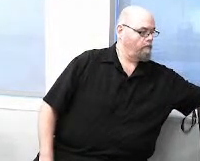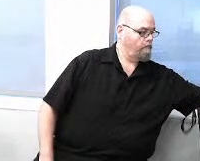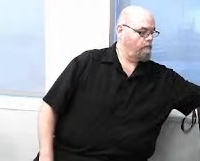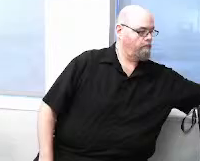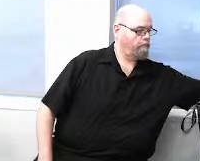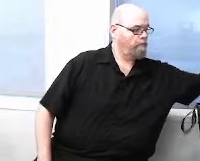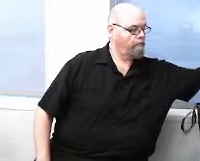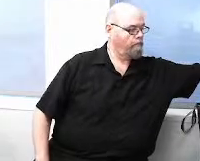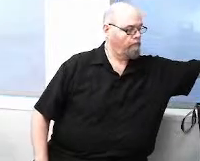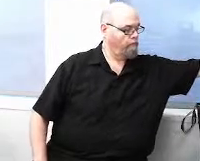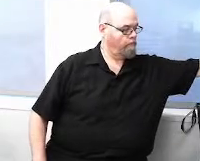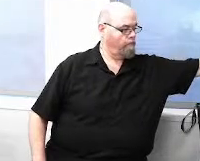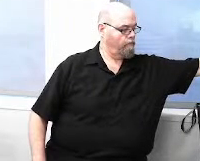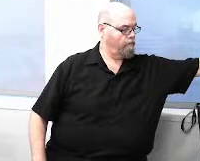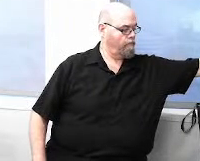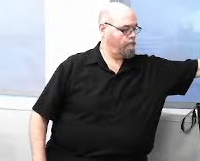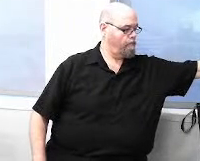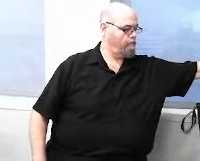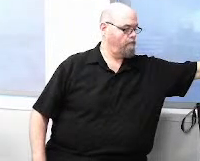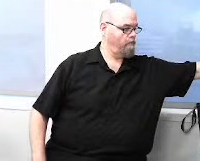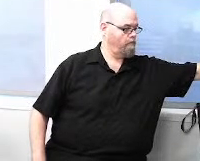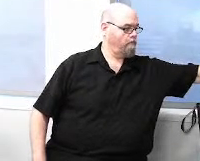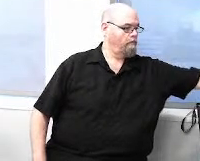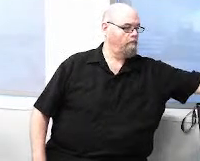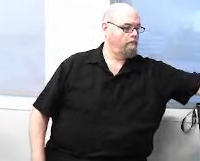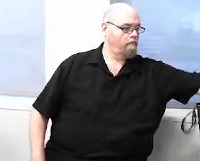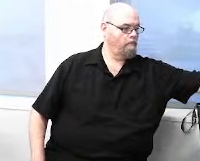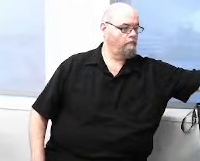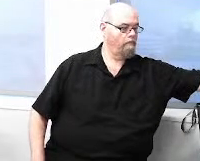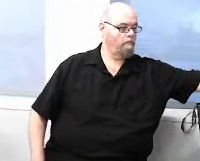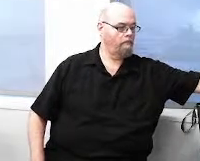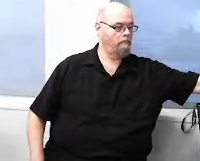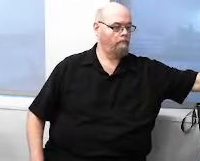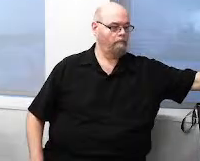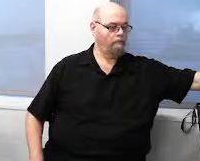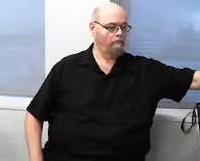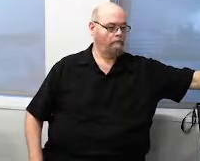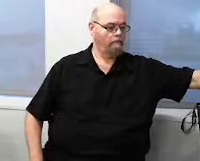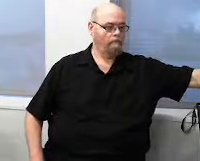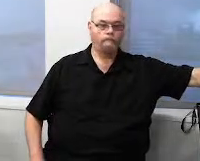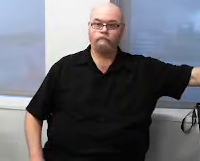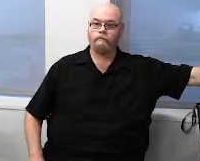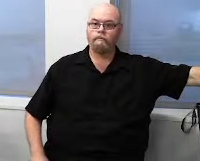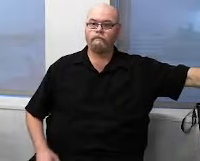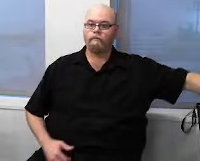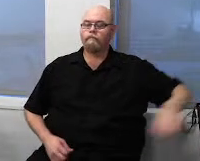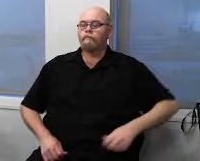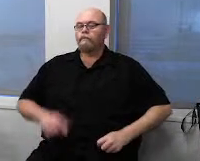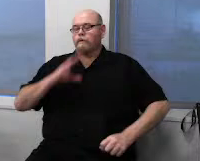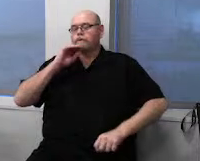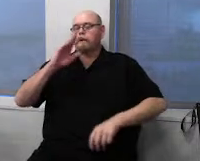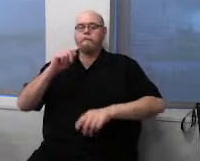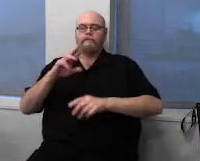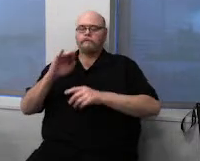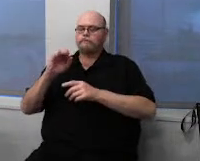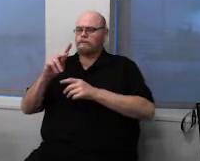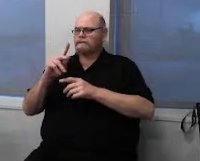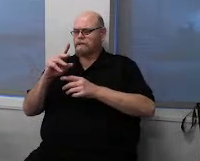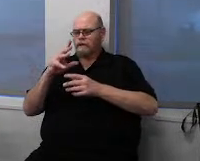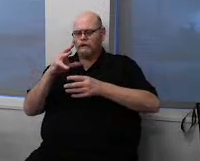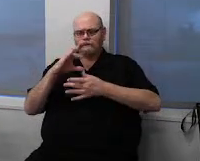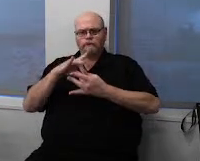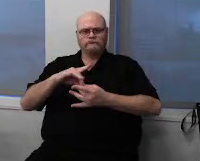correct? Yes. About decreasing of the risks identified associated with the constrained